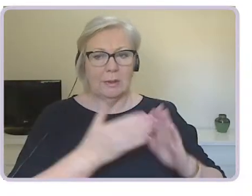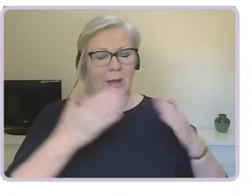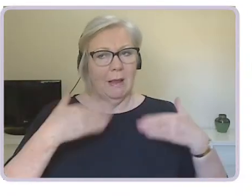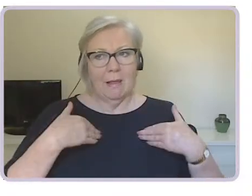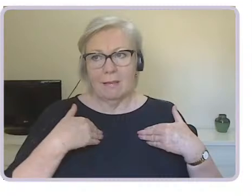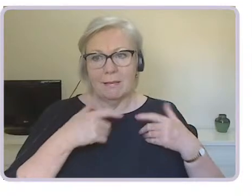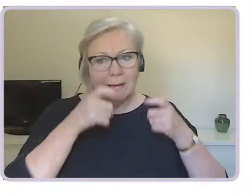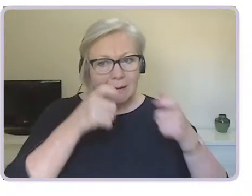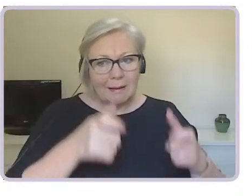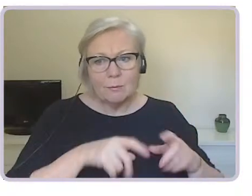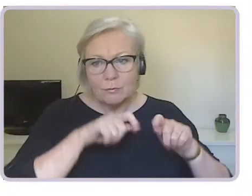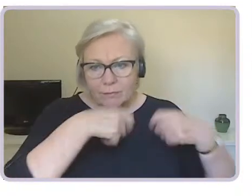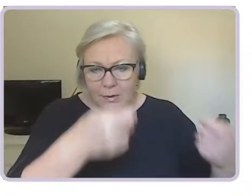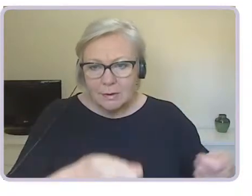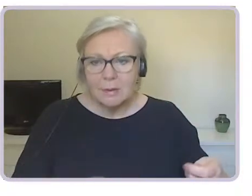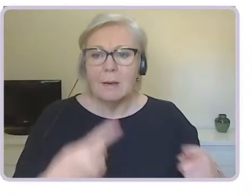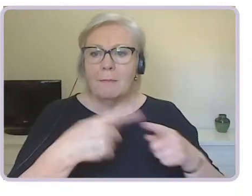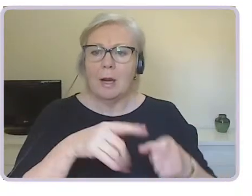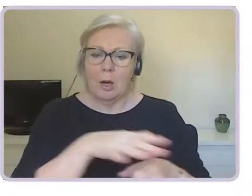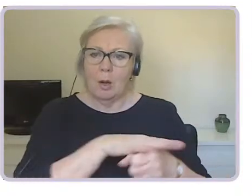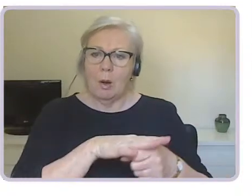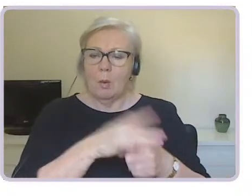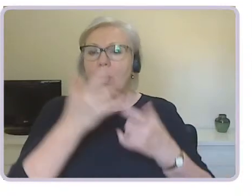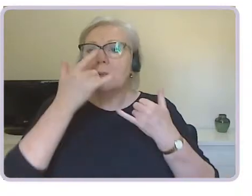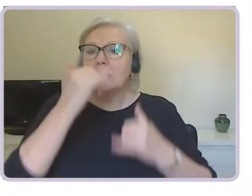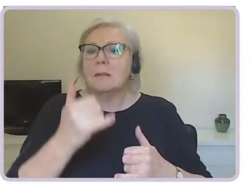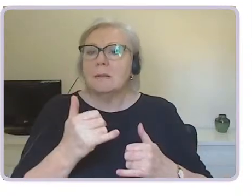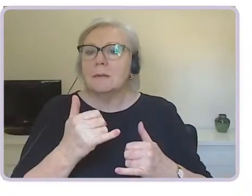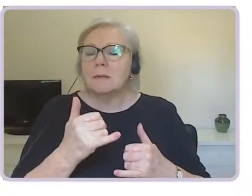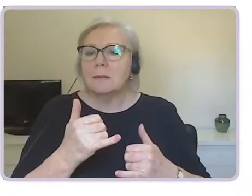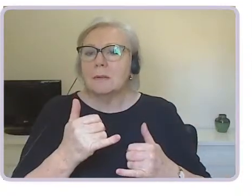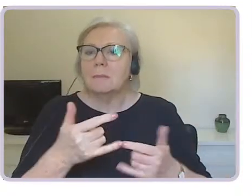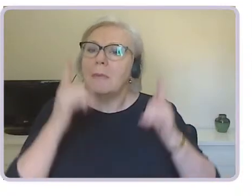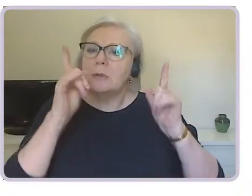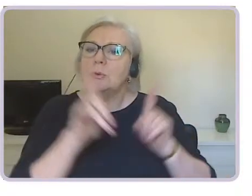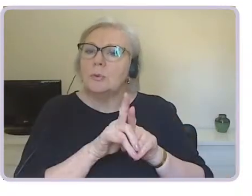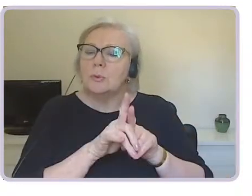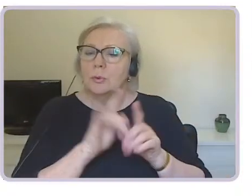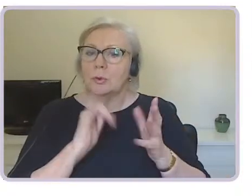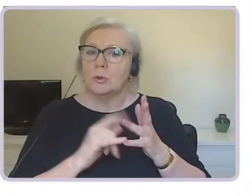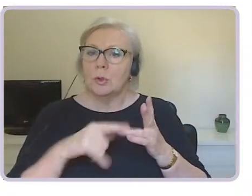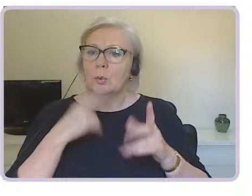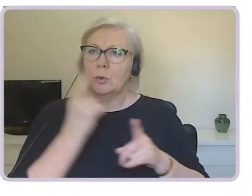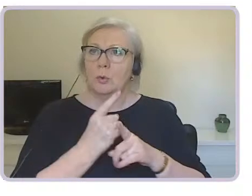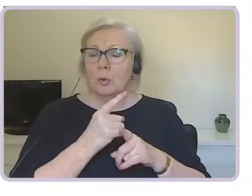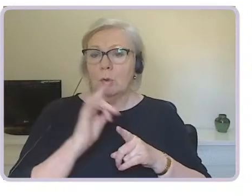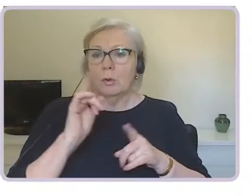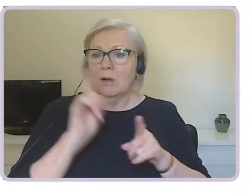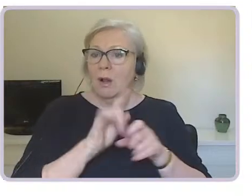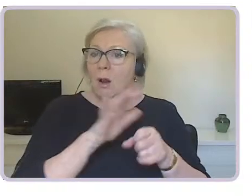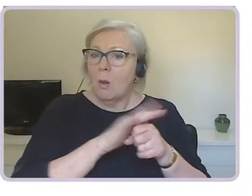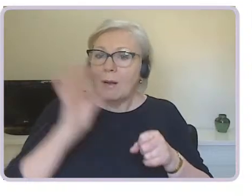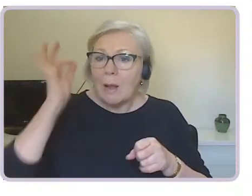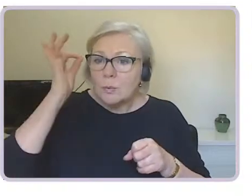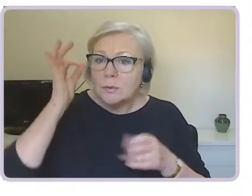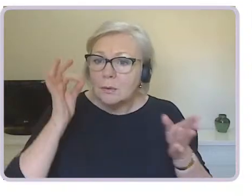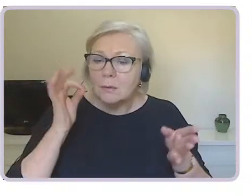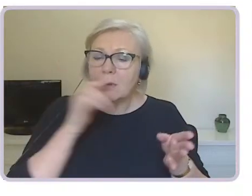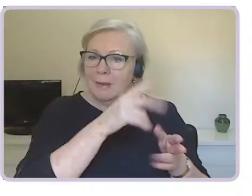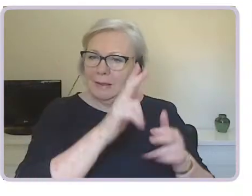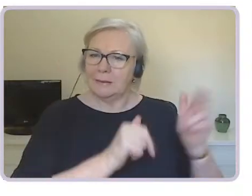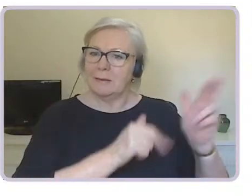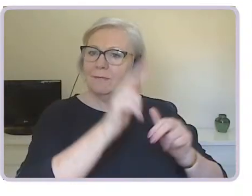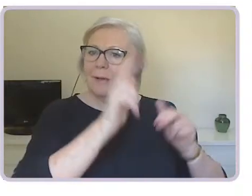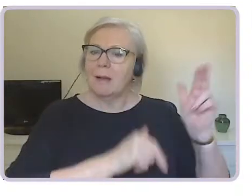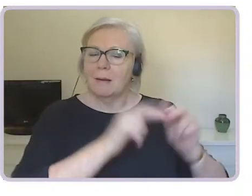providers and local disaster managers. So we're talking about the people at council, local councils who develop emergency and disaster